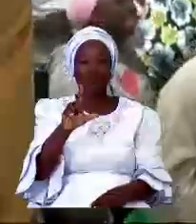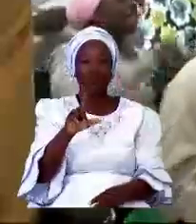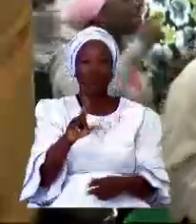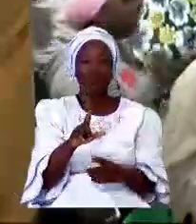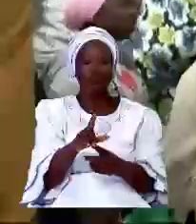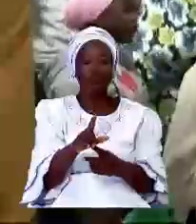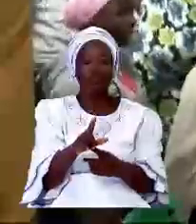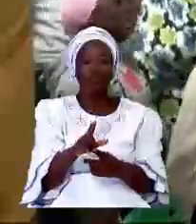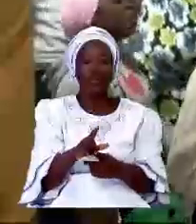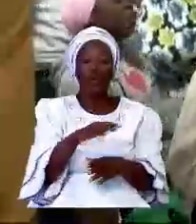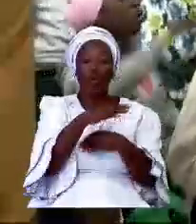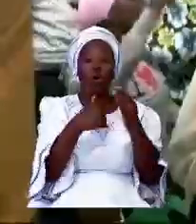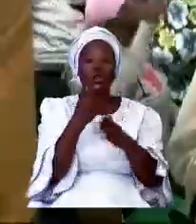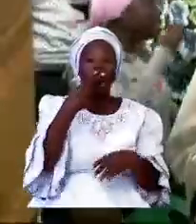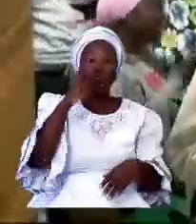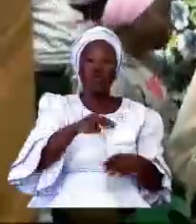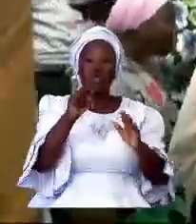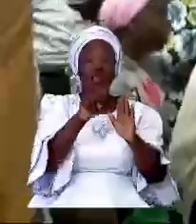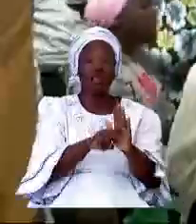Jezebel,